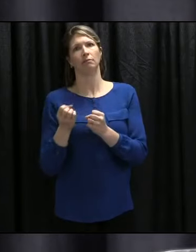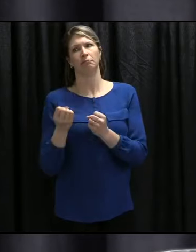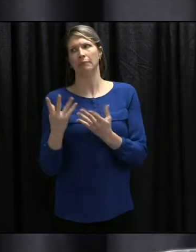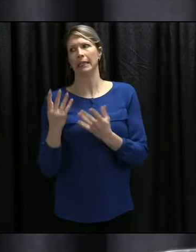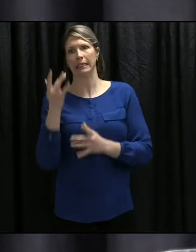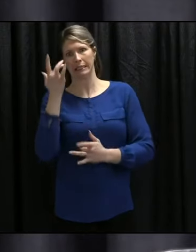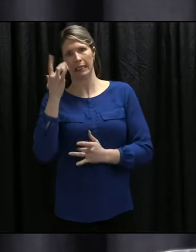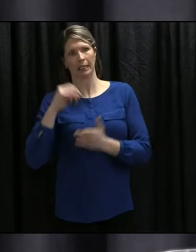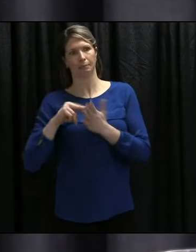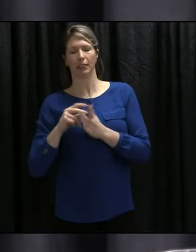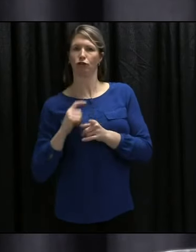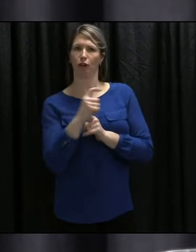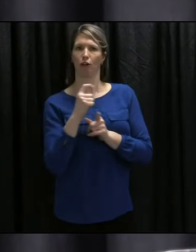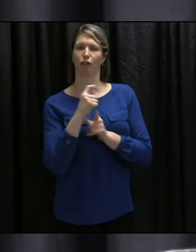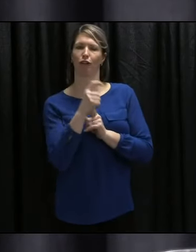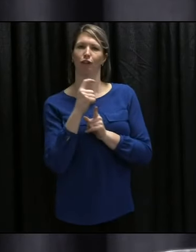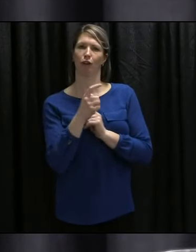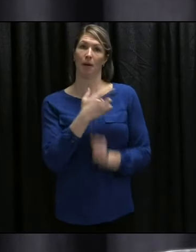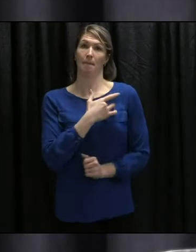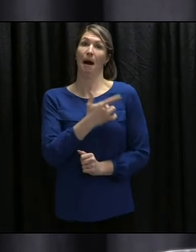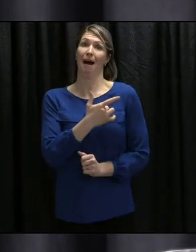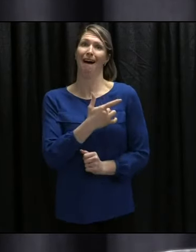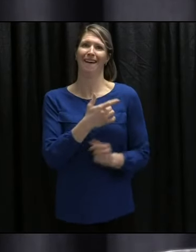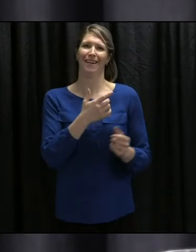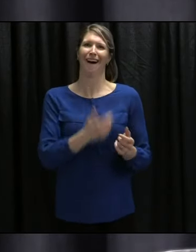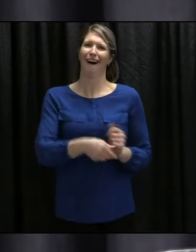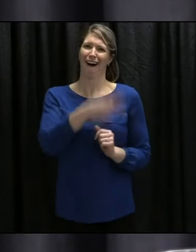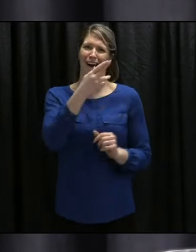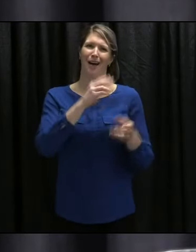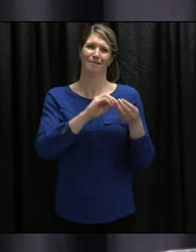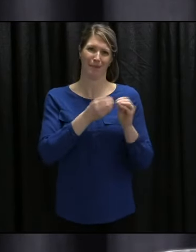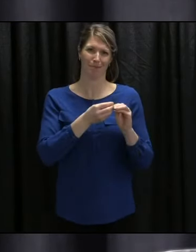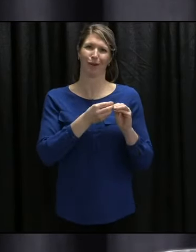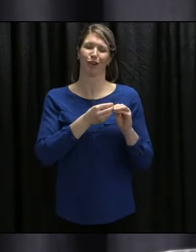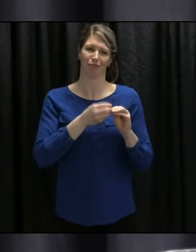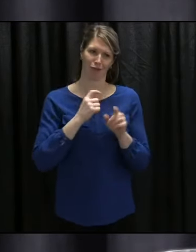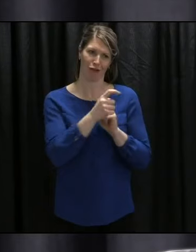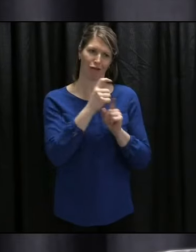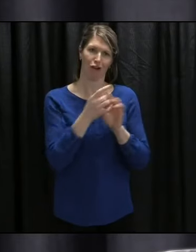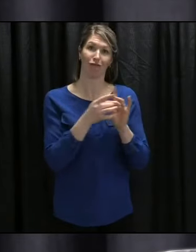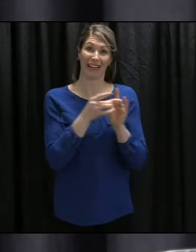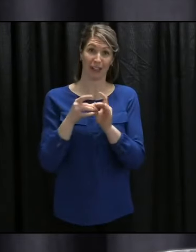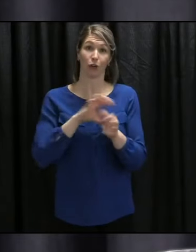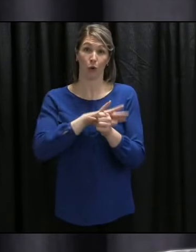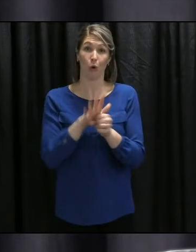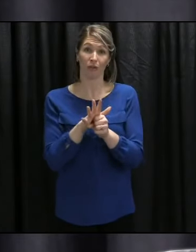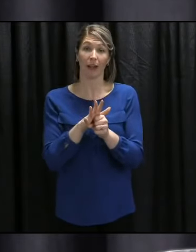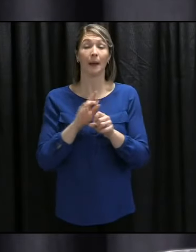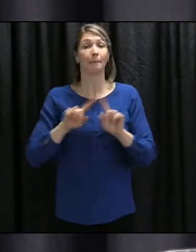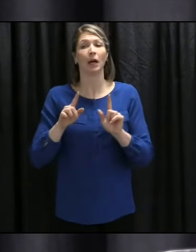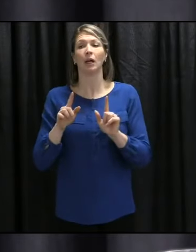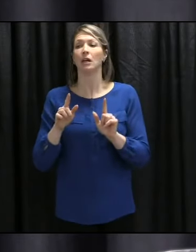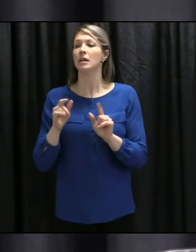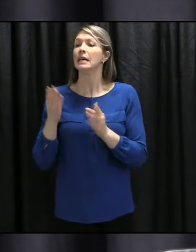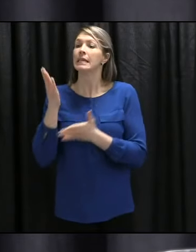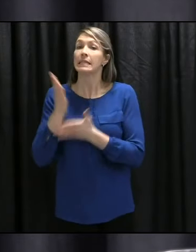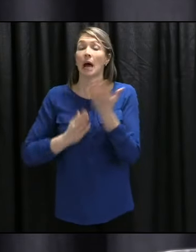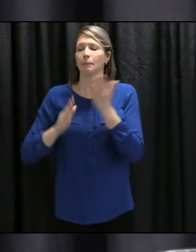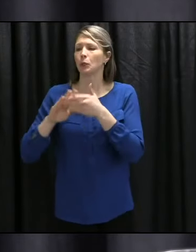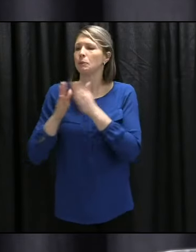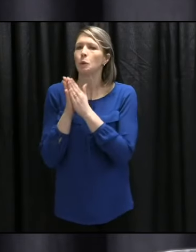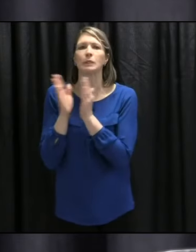out-of-hours visits to emergency rooms, for example, over the years it's been in place, by as much as 50